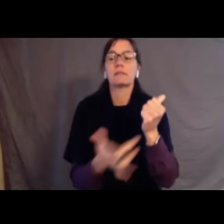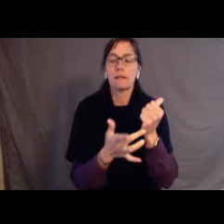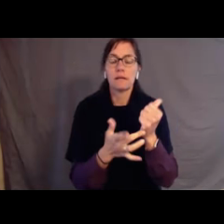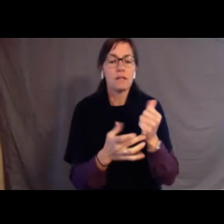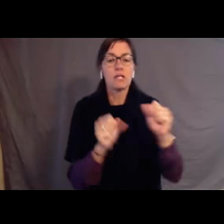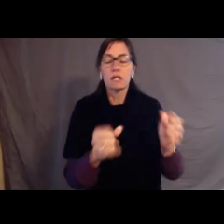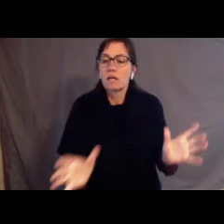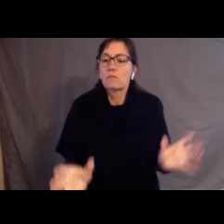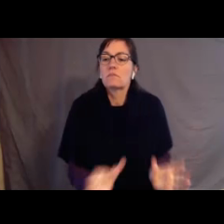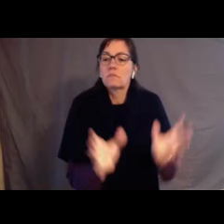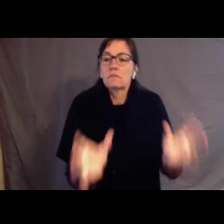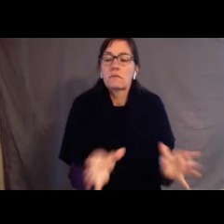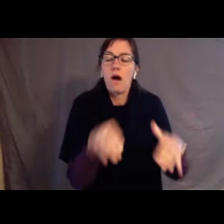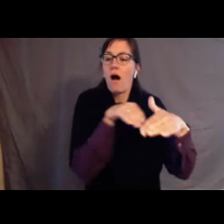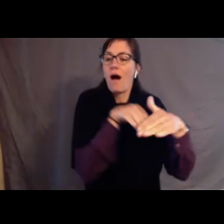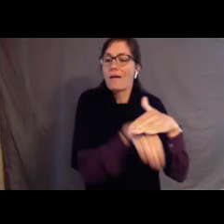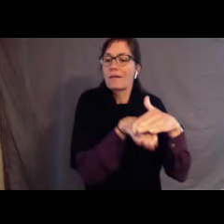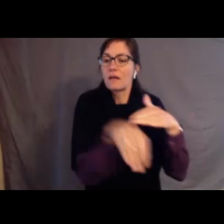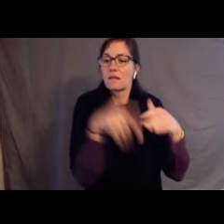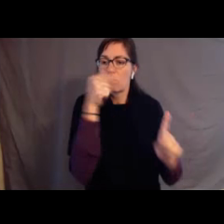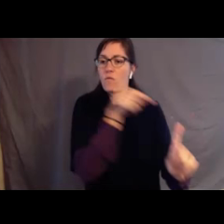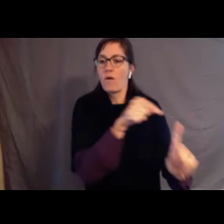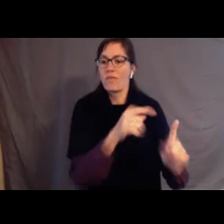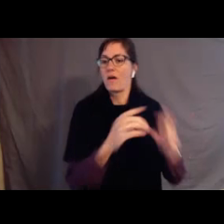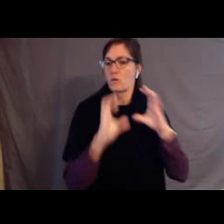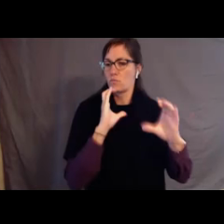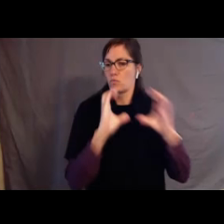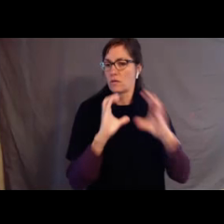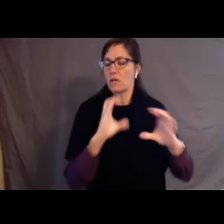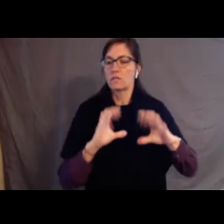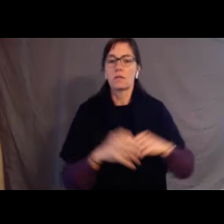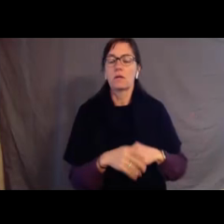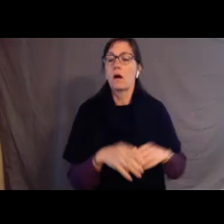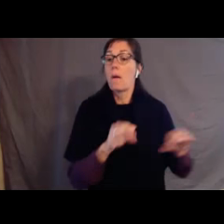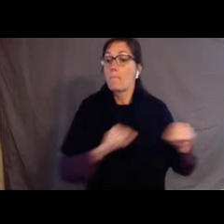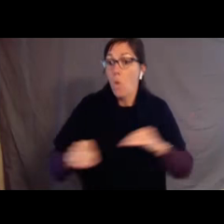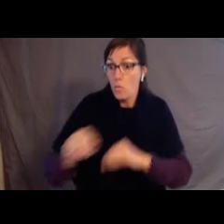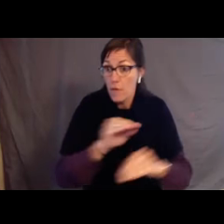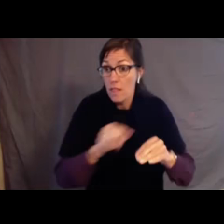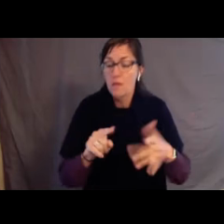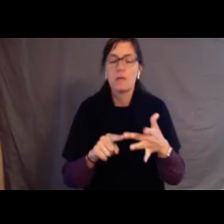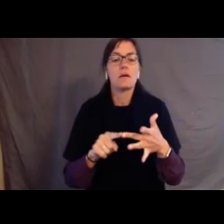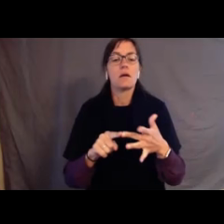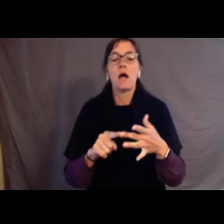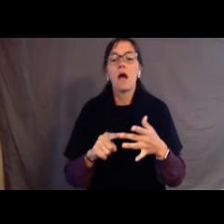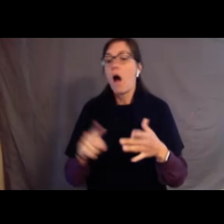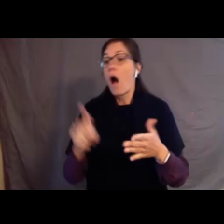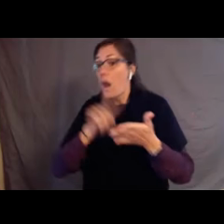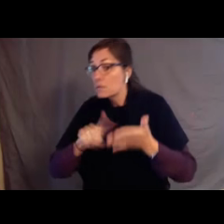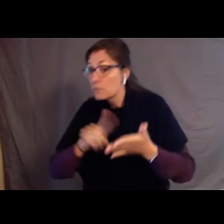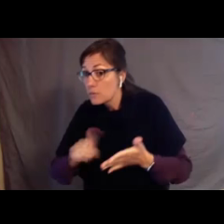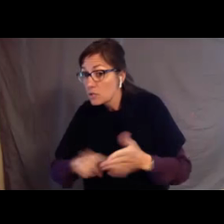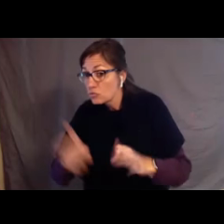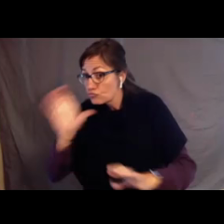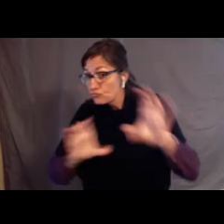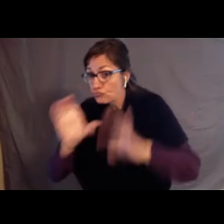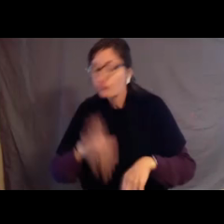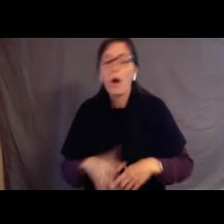those key areas of communication, mobility, exploration, participation in the